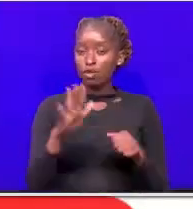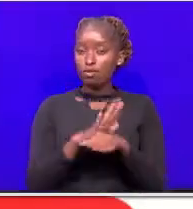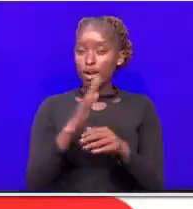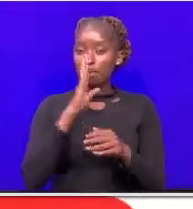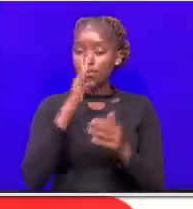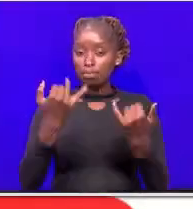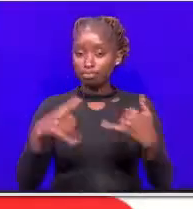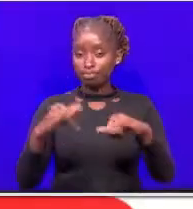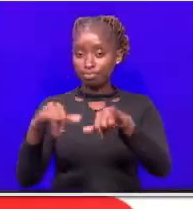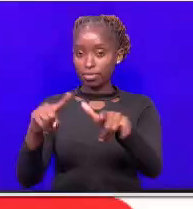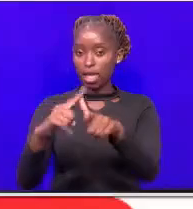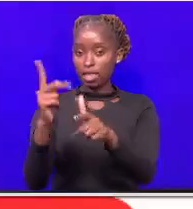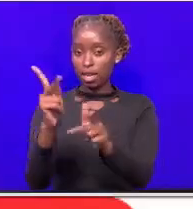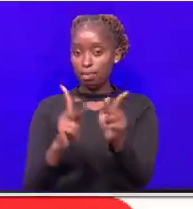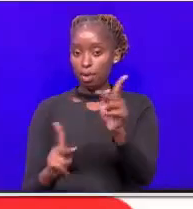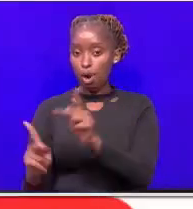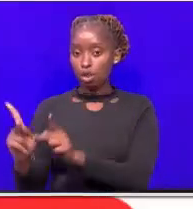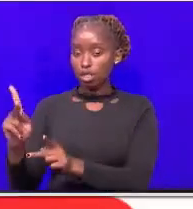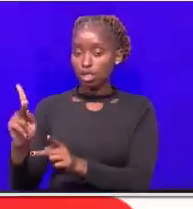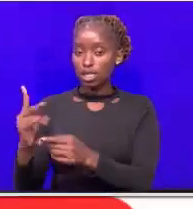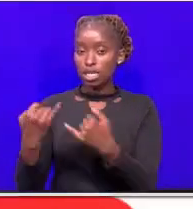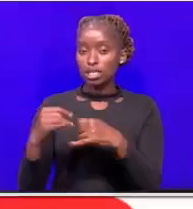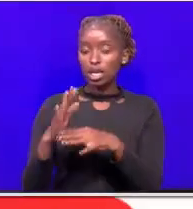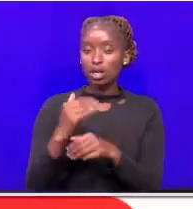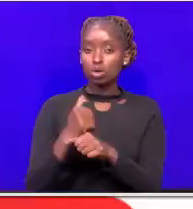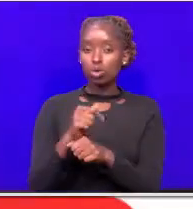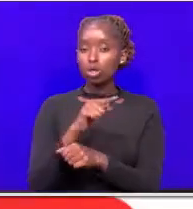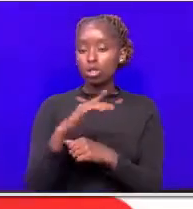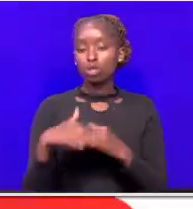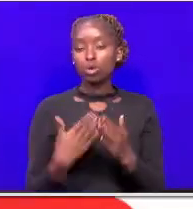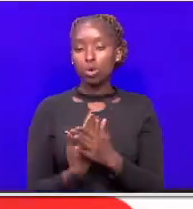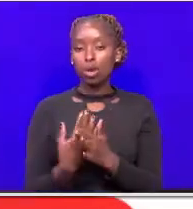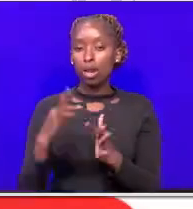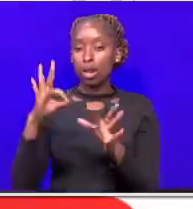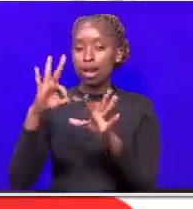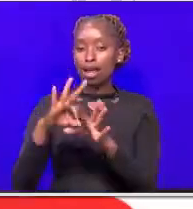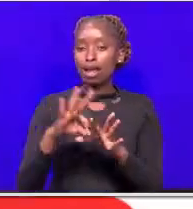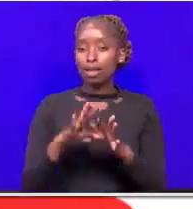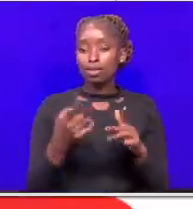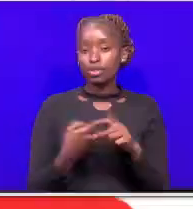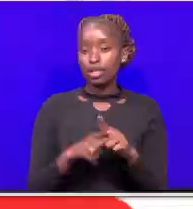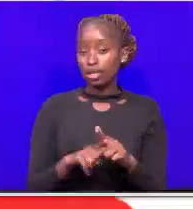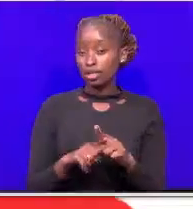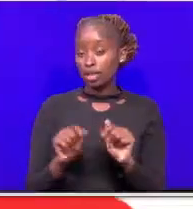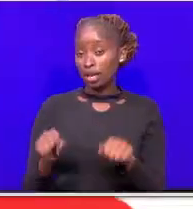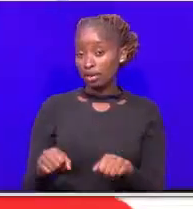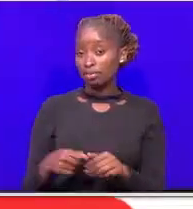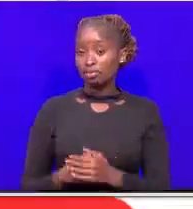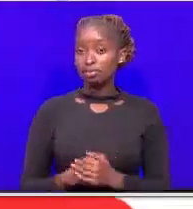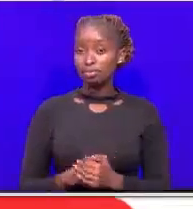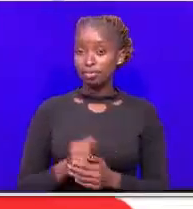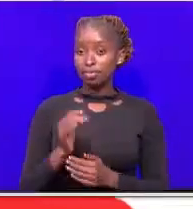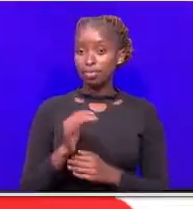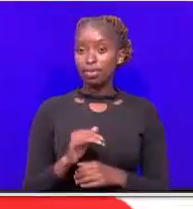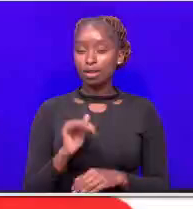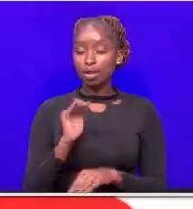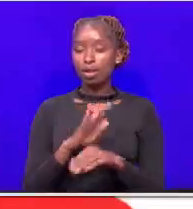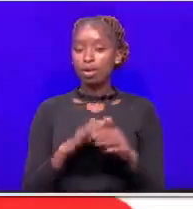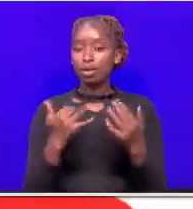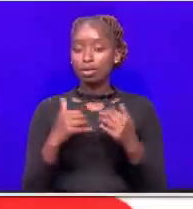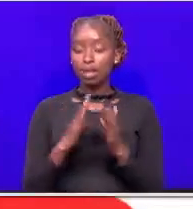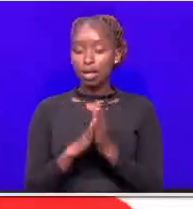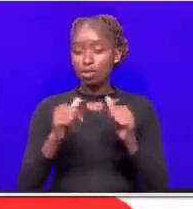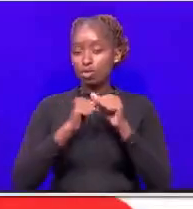the process of conducting those by-elections to start. Candidates opine that the move to reconstitute a